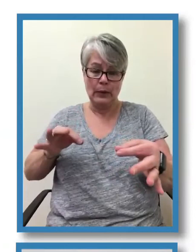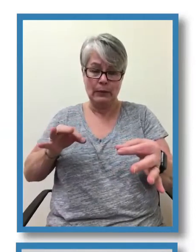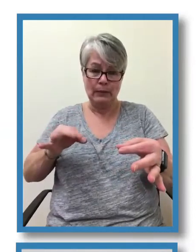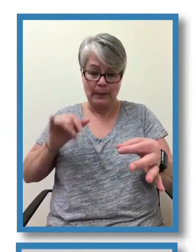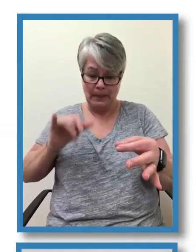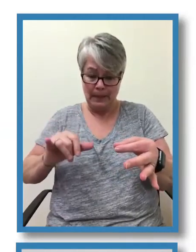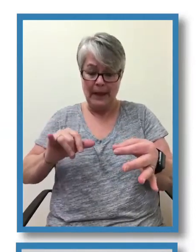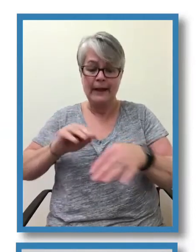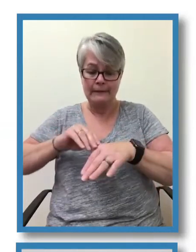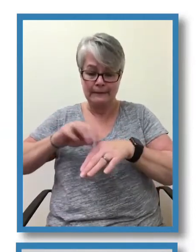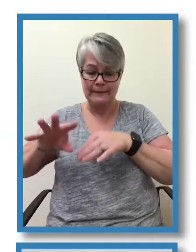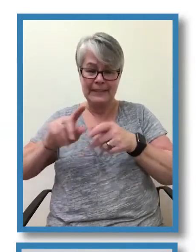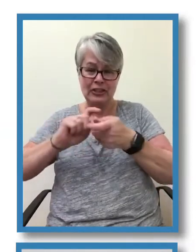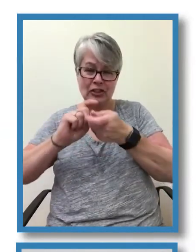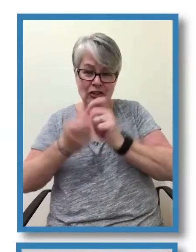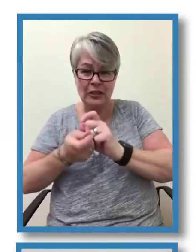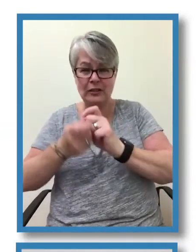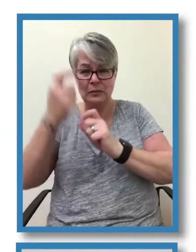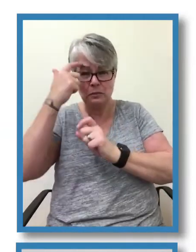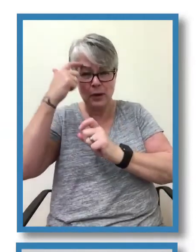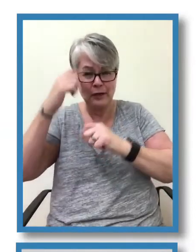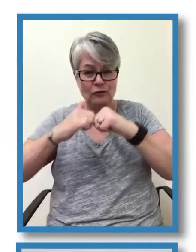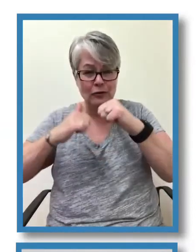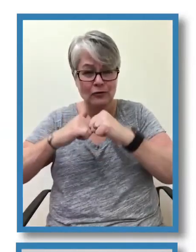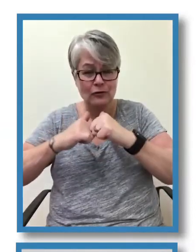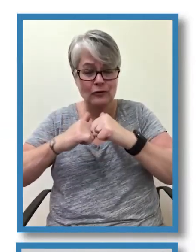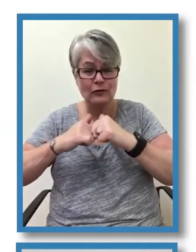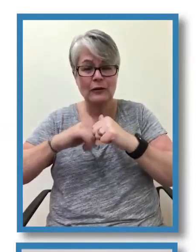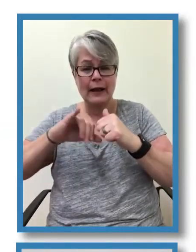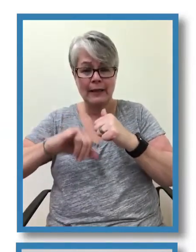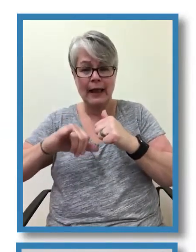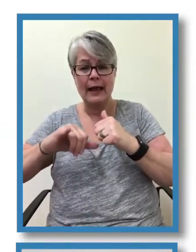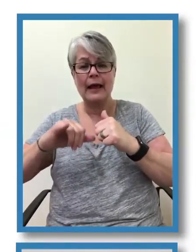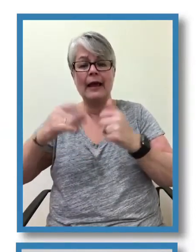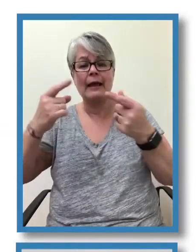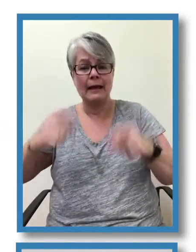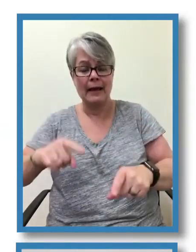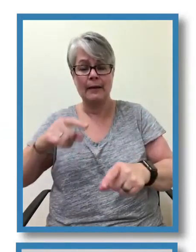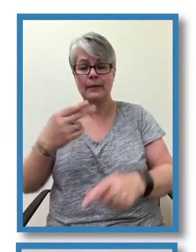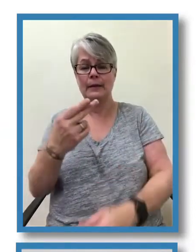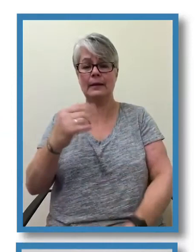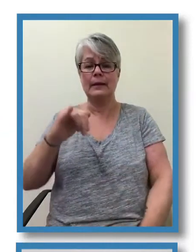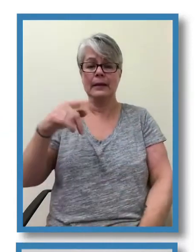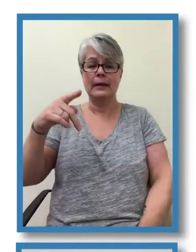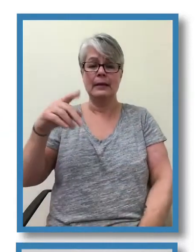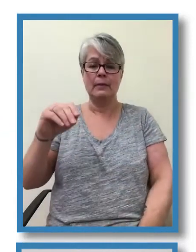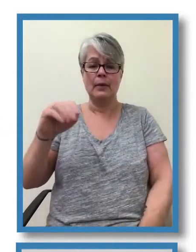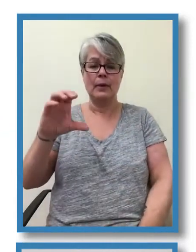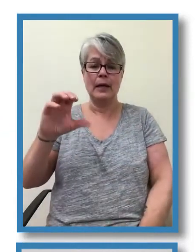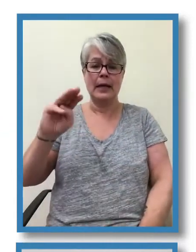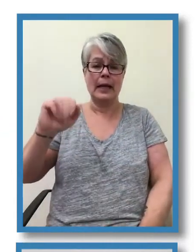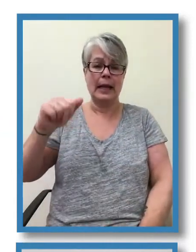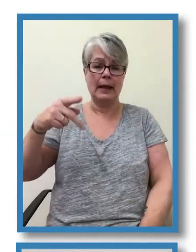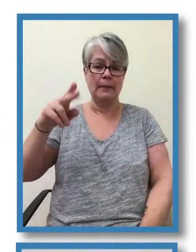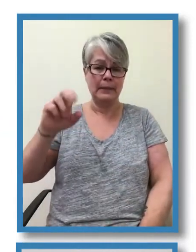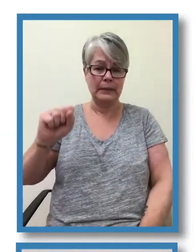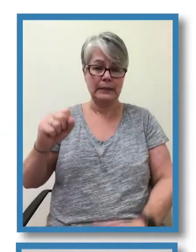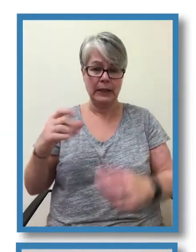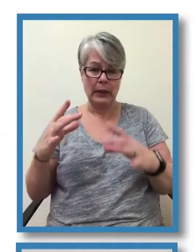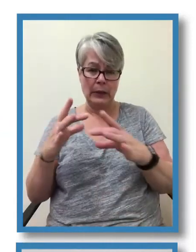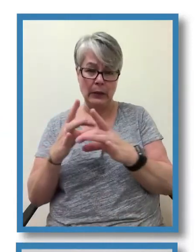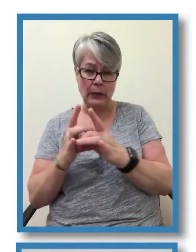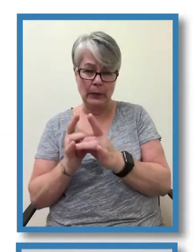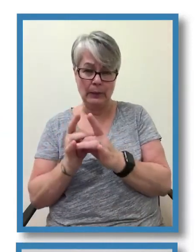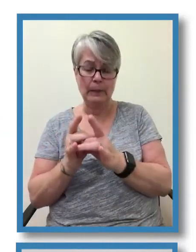see a lot of stuff is occurring before you actually start to get the memory impairment, and then what we call loss of